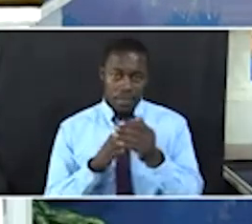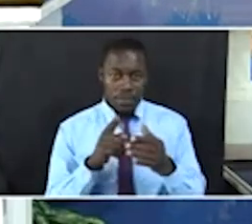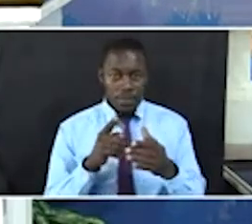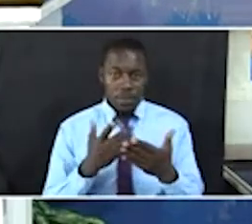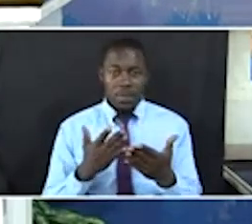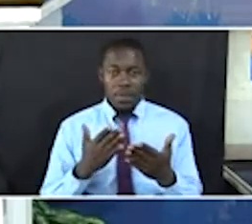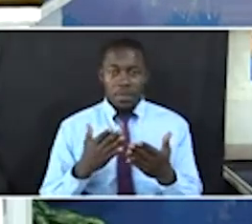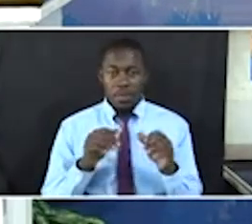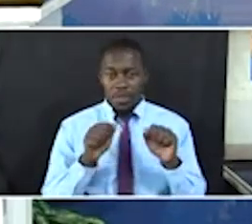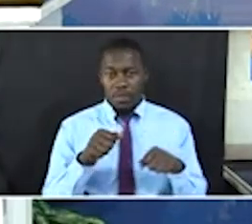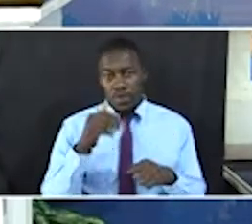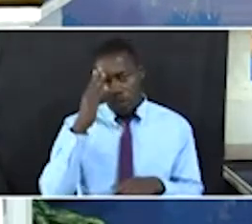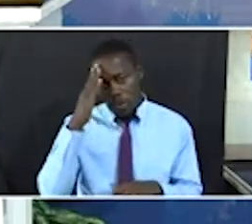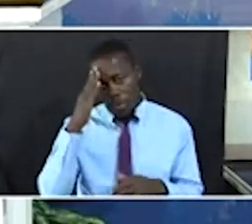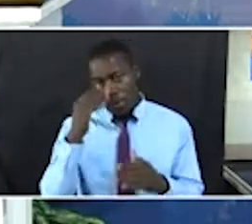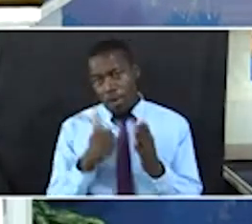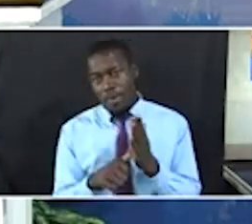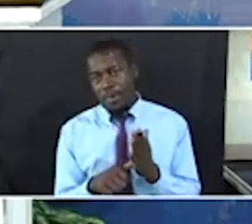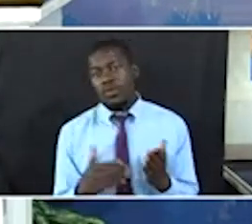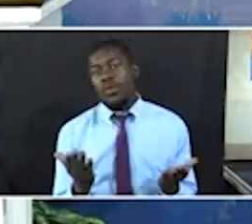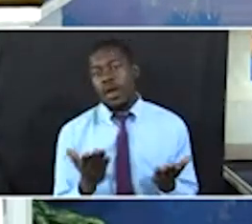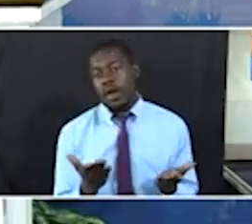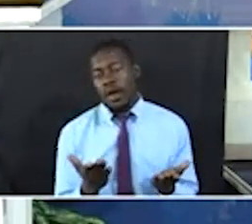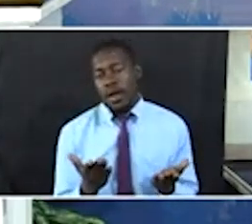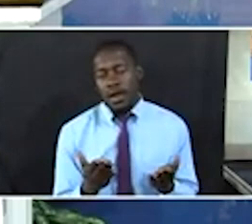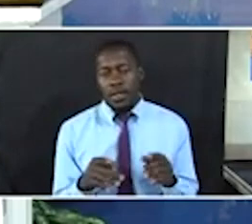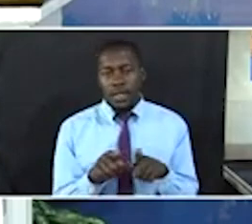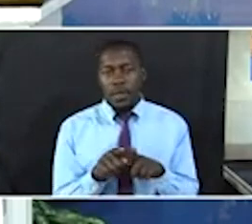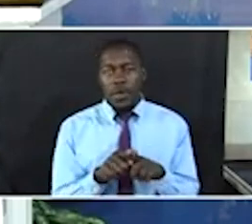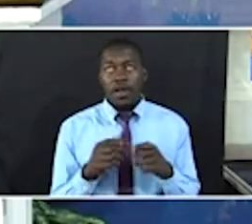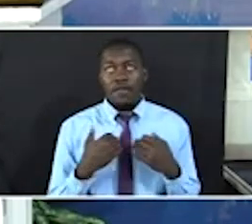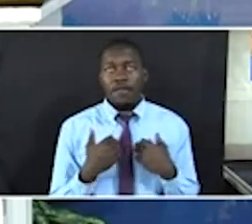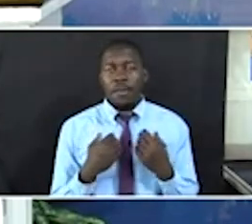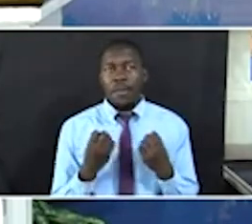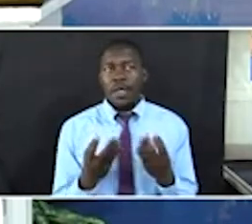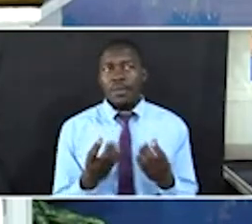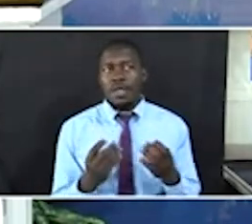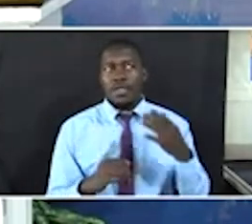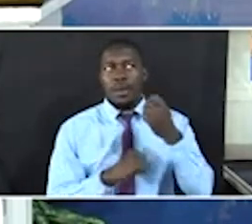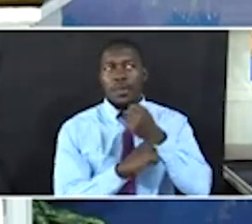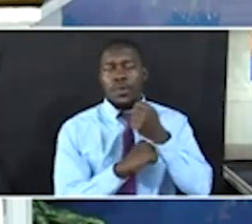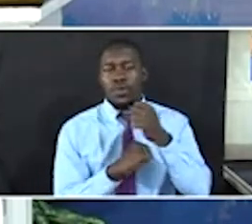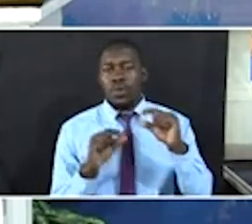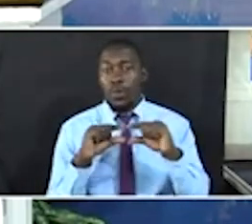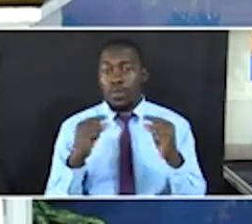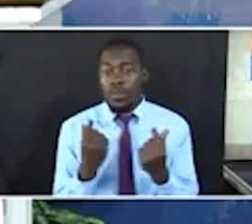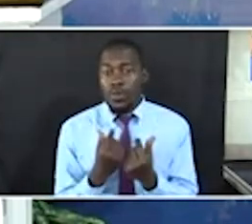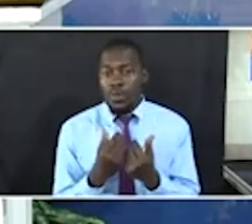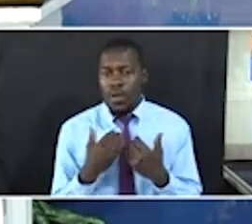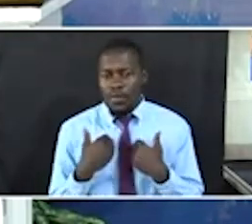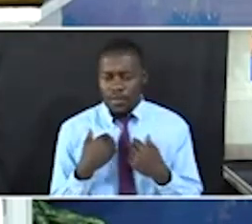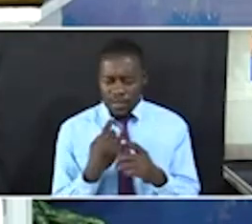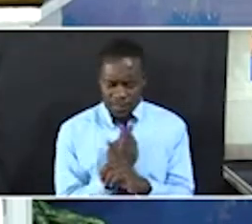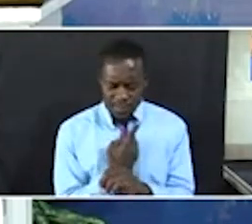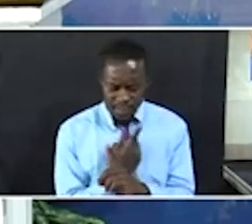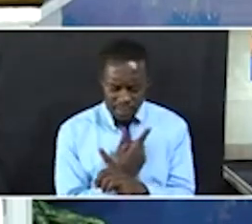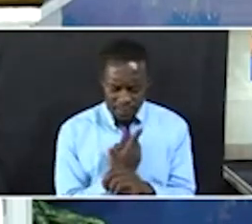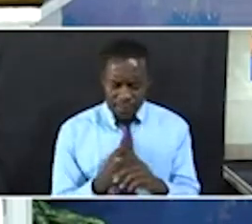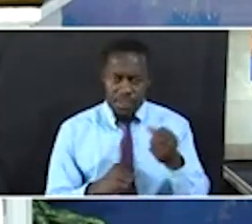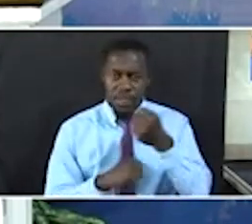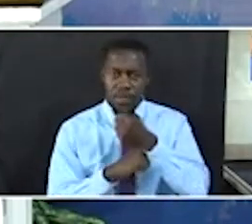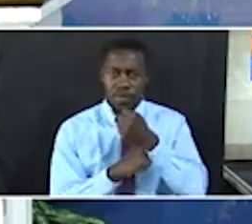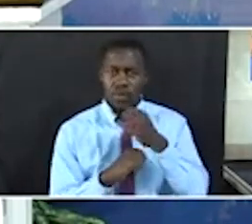from. And then we have so many support groups. We have support groups for